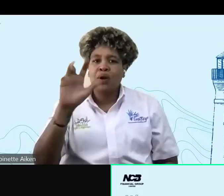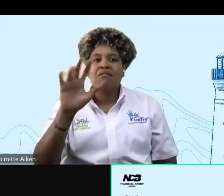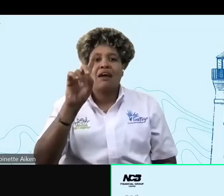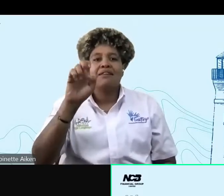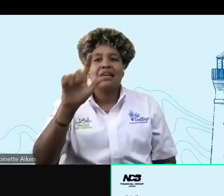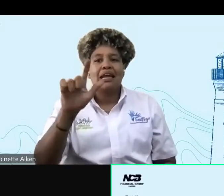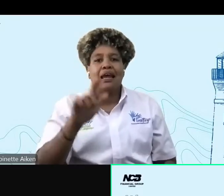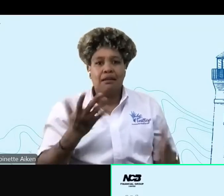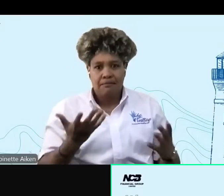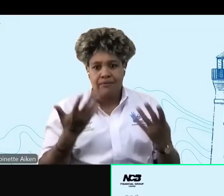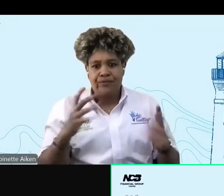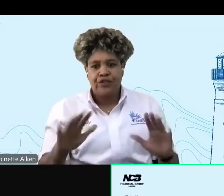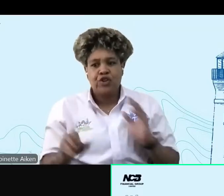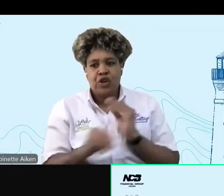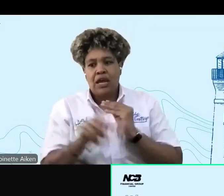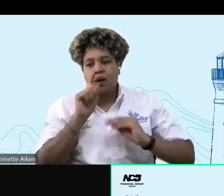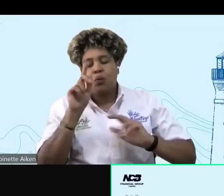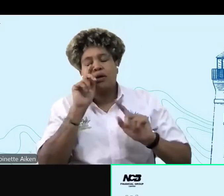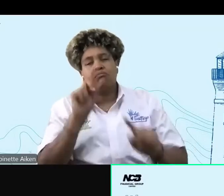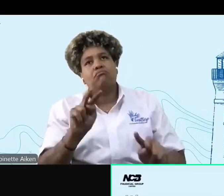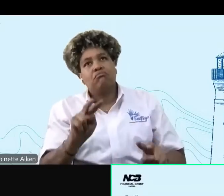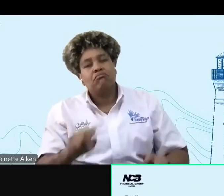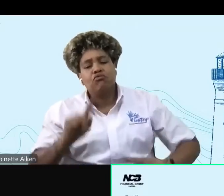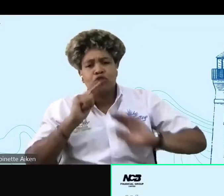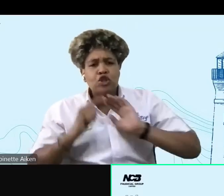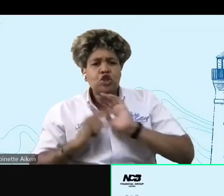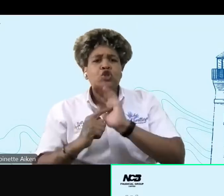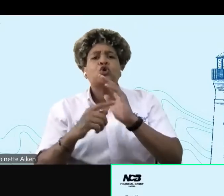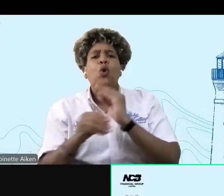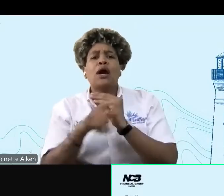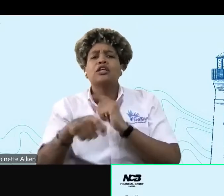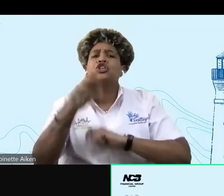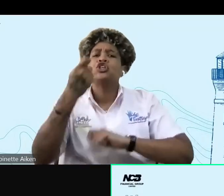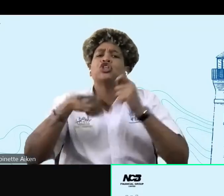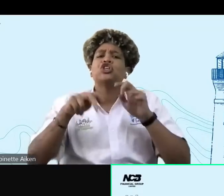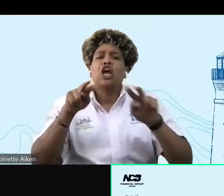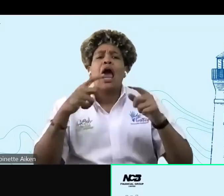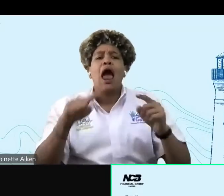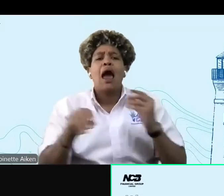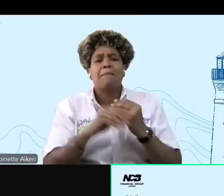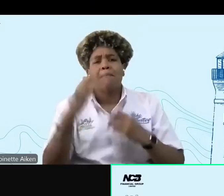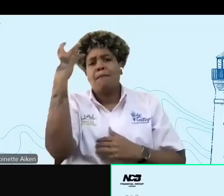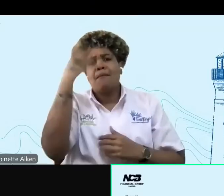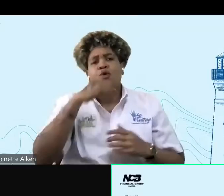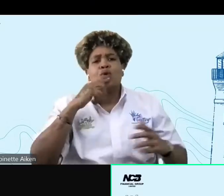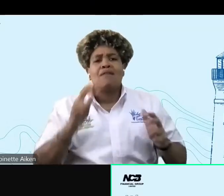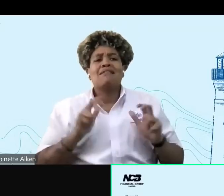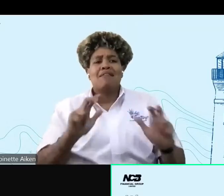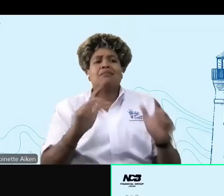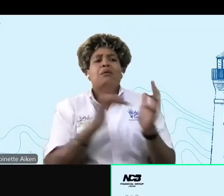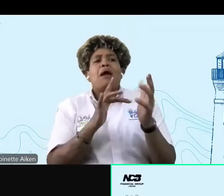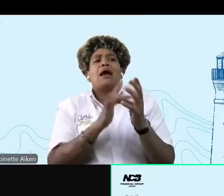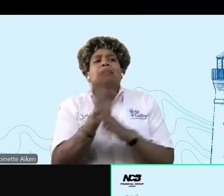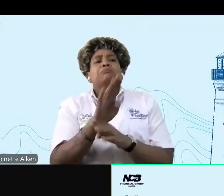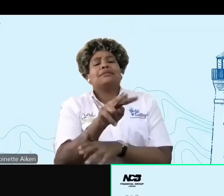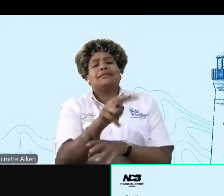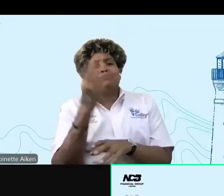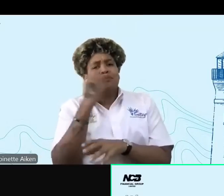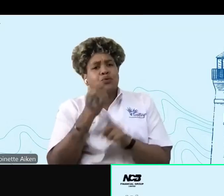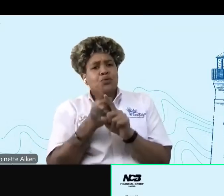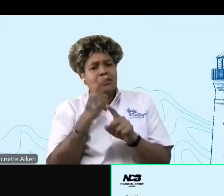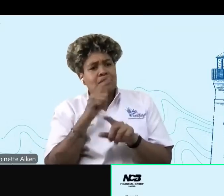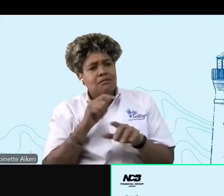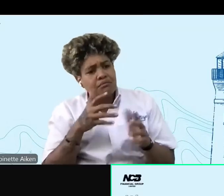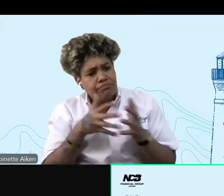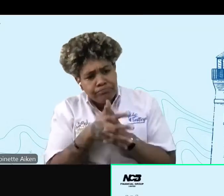pipe that will tangibly demonstrate this turnaround. The beauty about the investment banking business being embedded